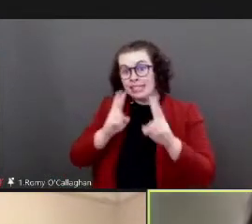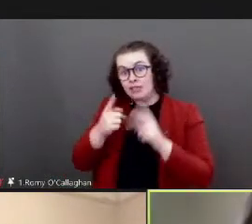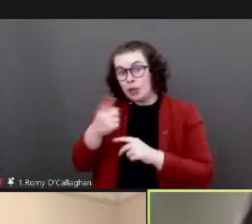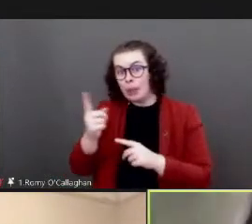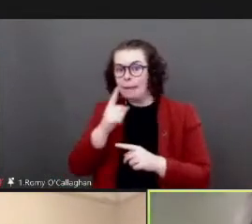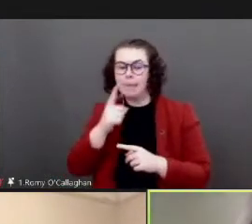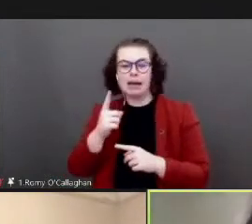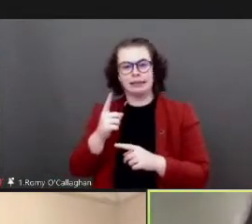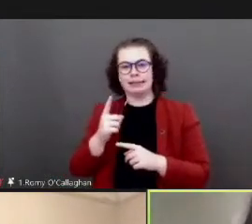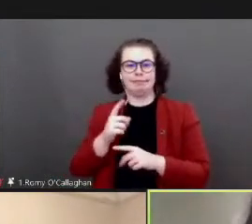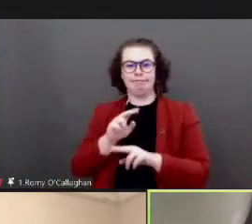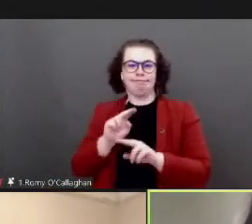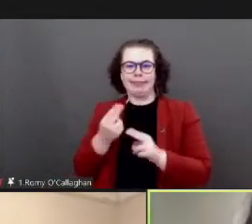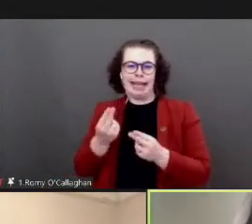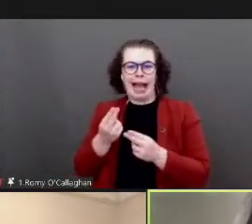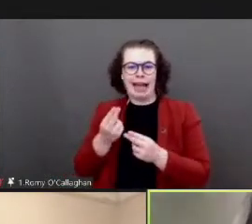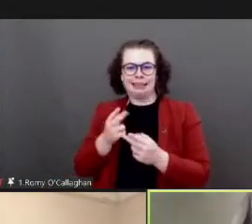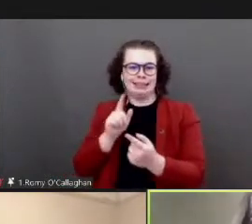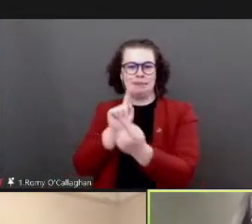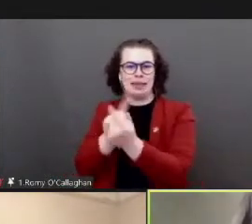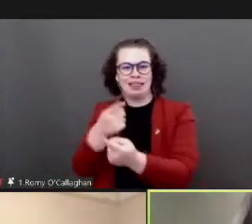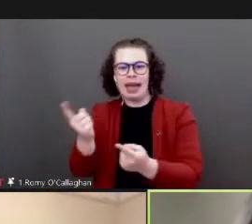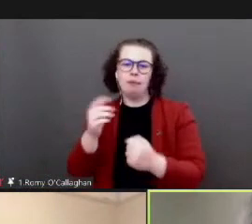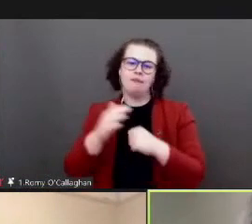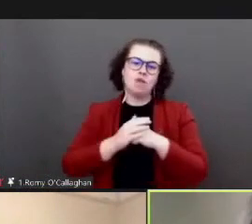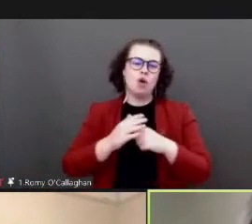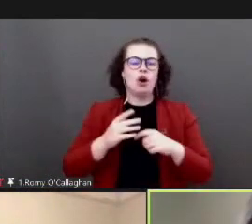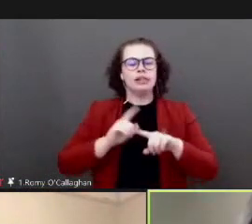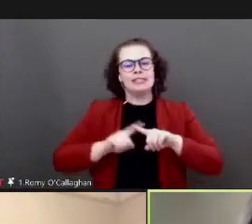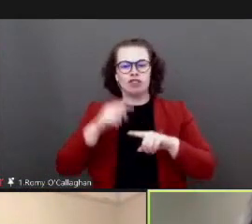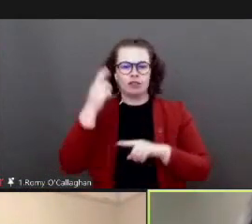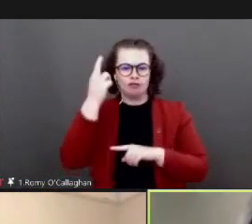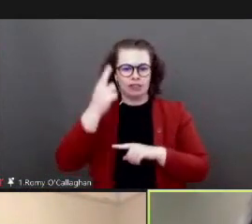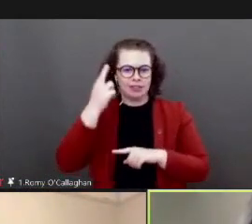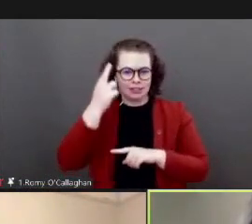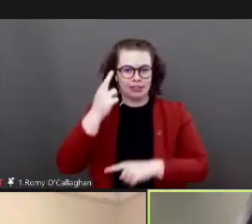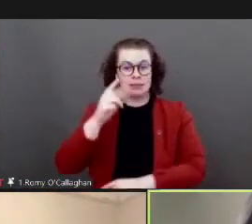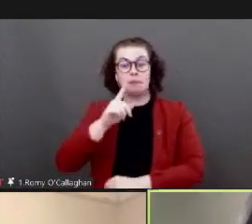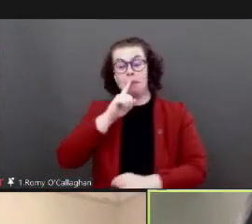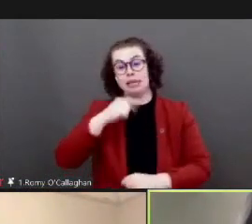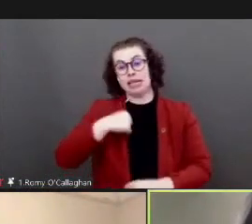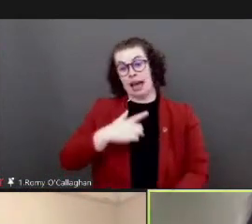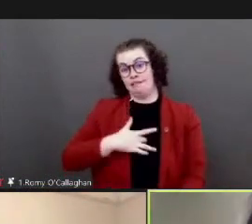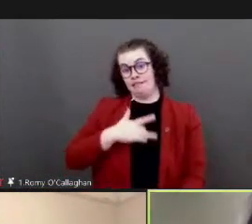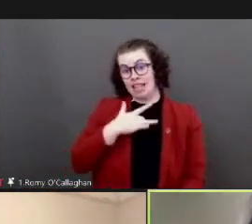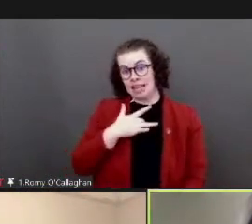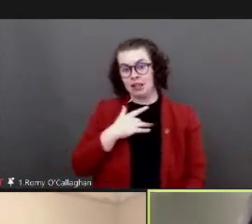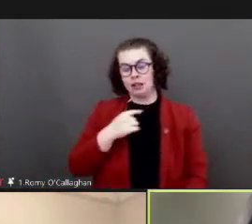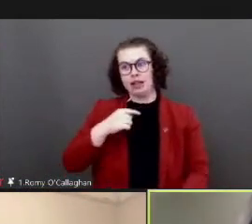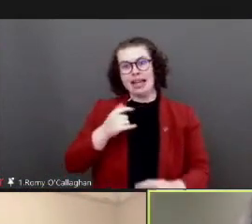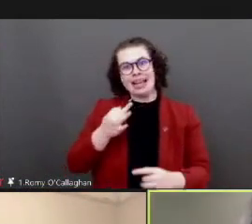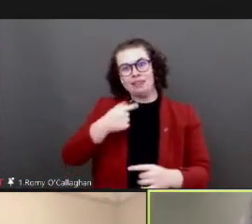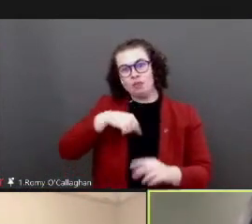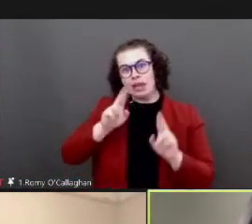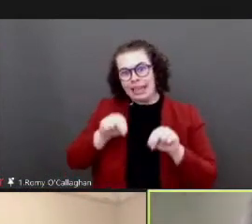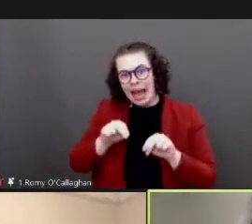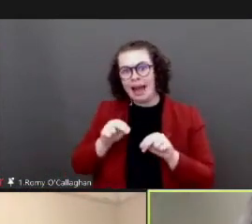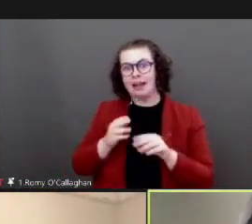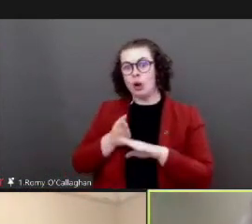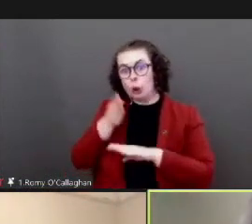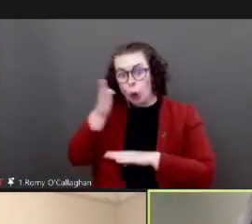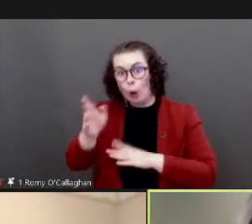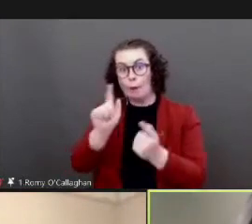service for obvious logistical reasons. But I think actually an opportunity to engage with those populations in particular would